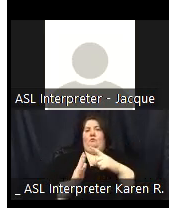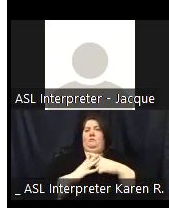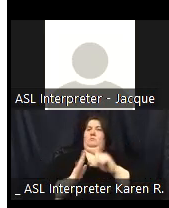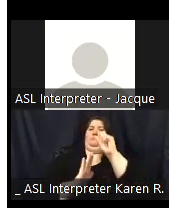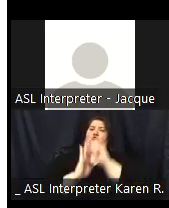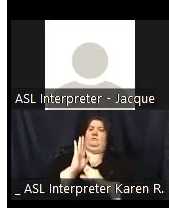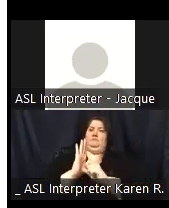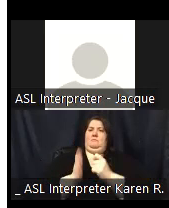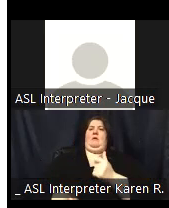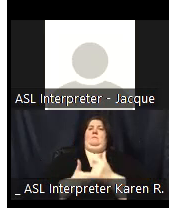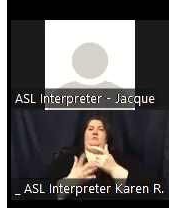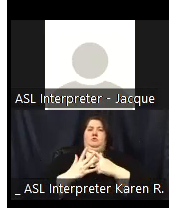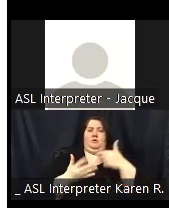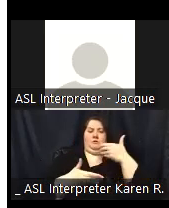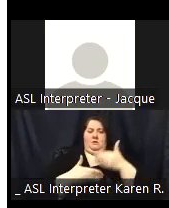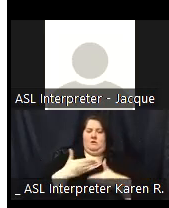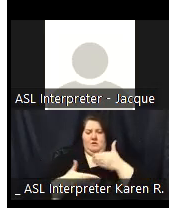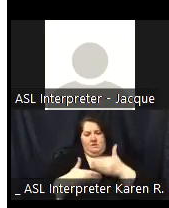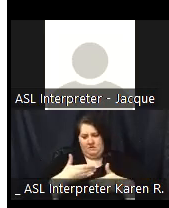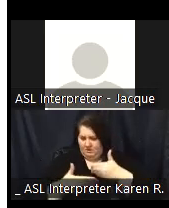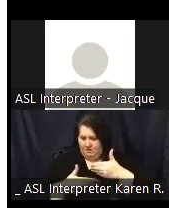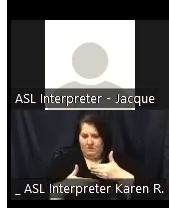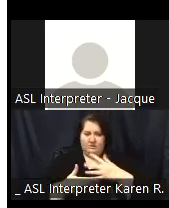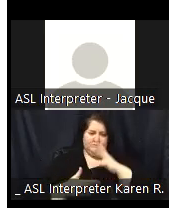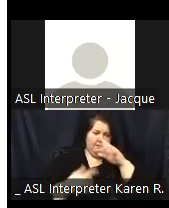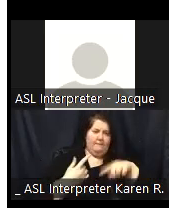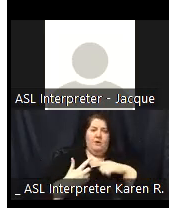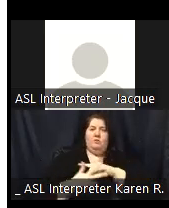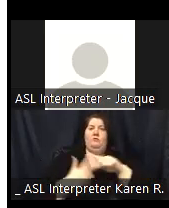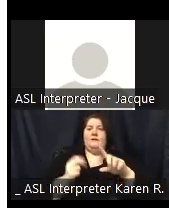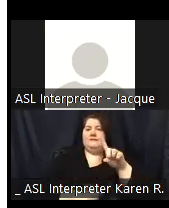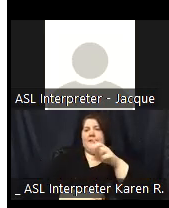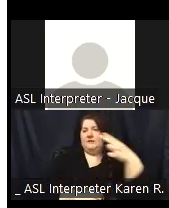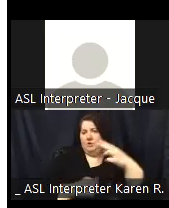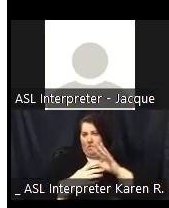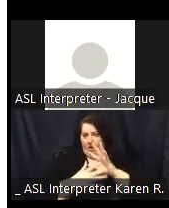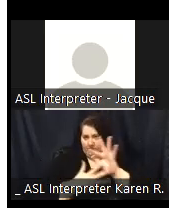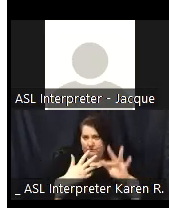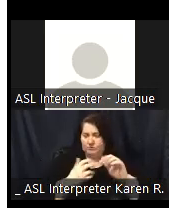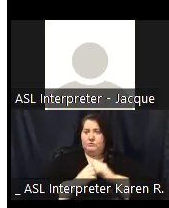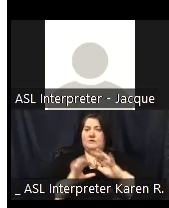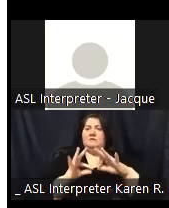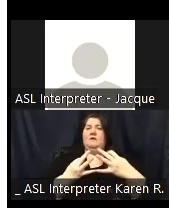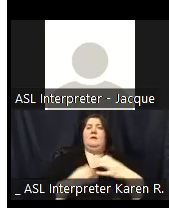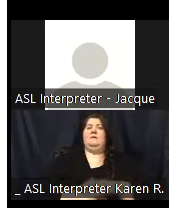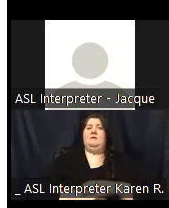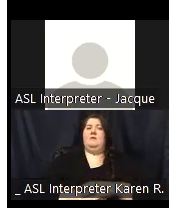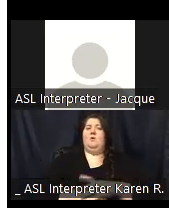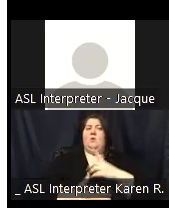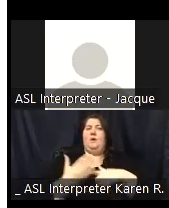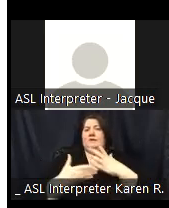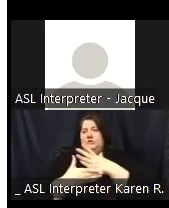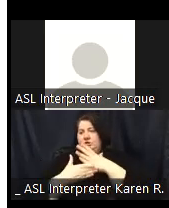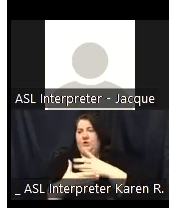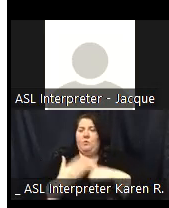just to get you started and going, talking about the 3 DHH options with families. And this what to share and what not to